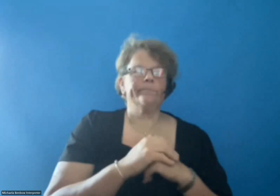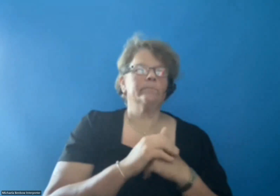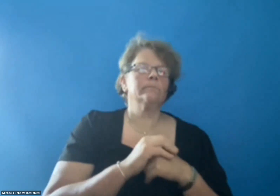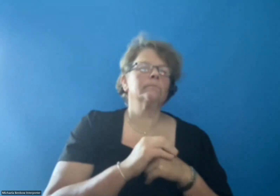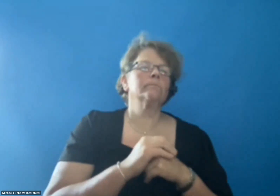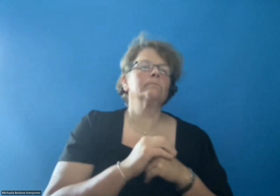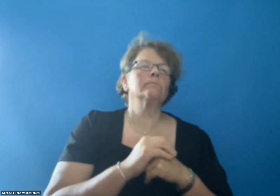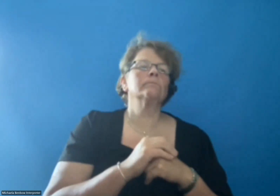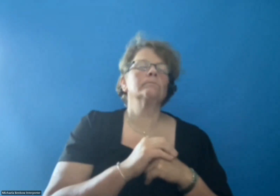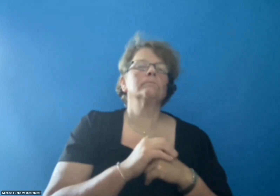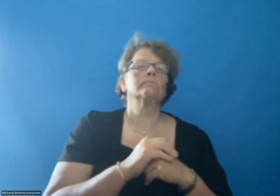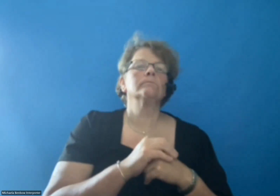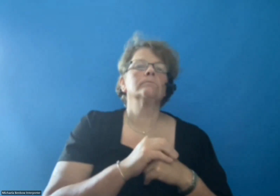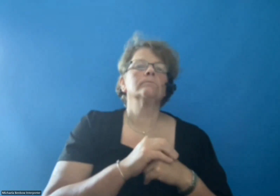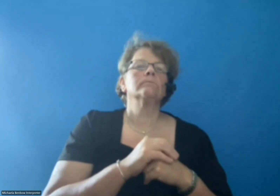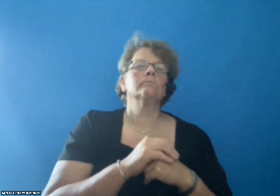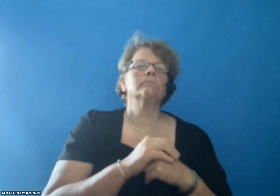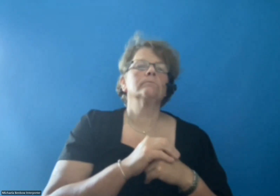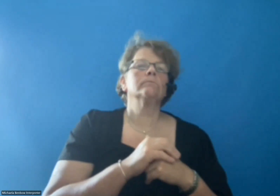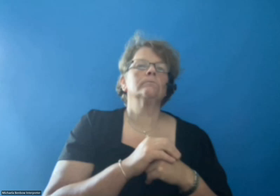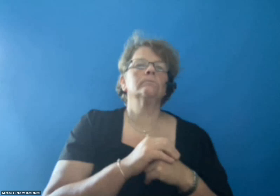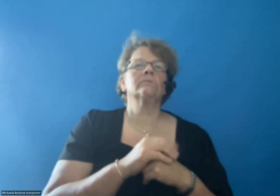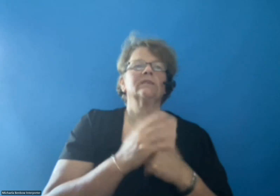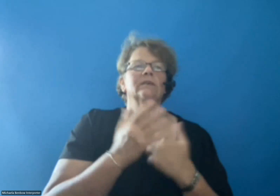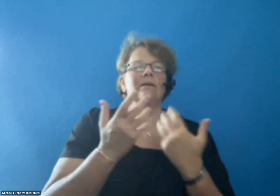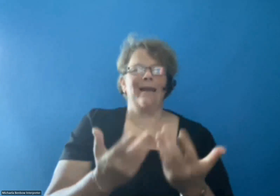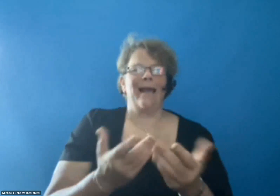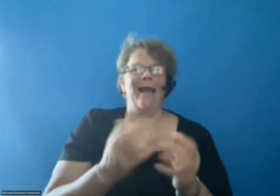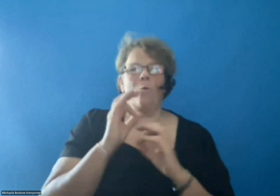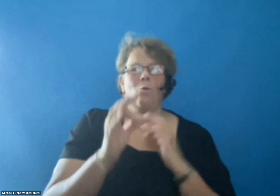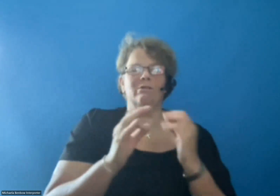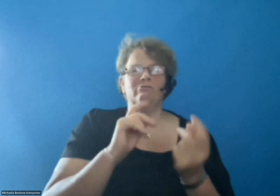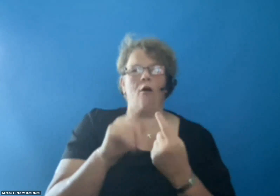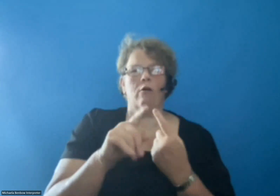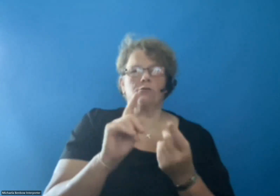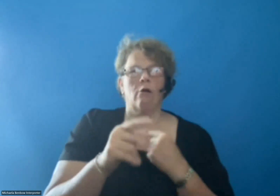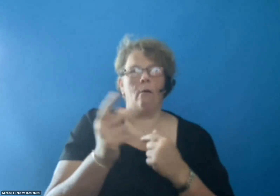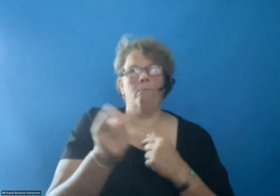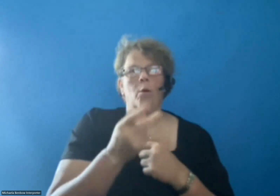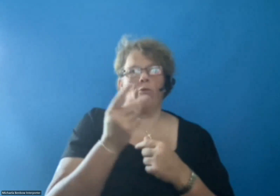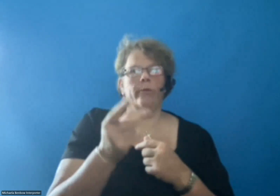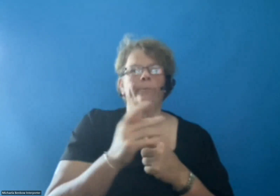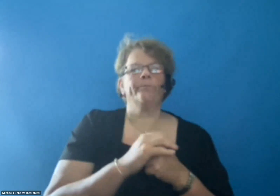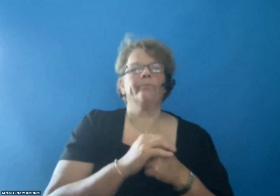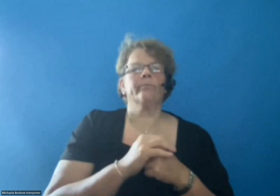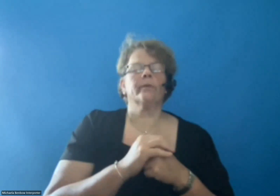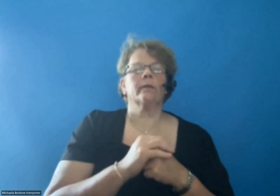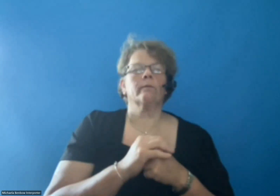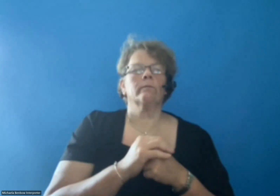this is the next part of our session, is the question and answer with you both. So I'll just go to Mark to sort